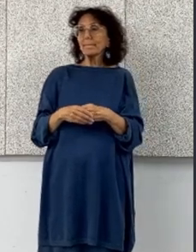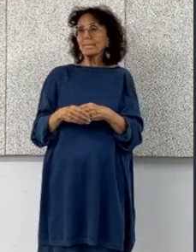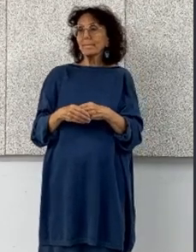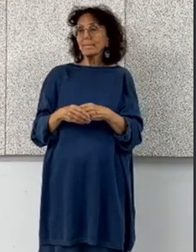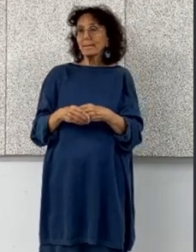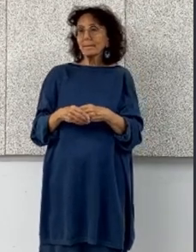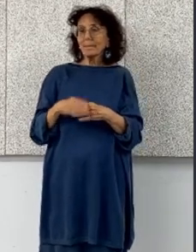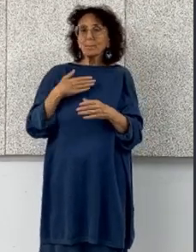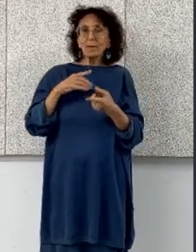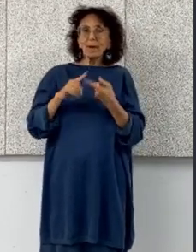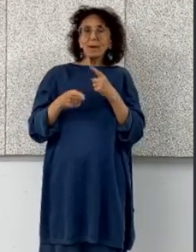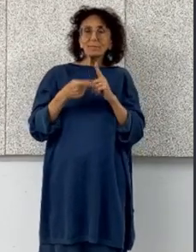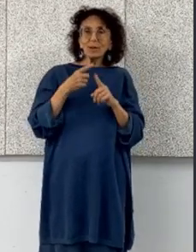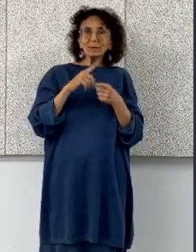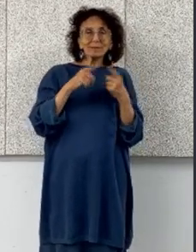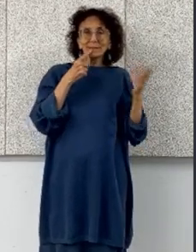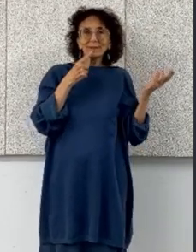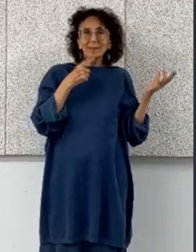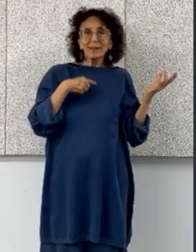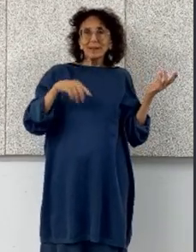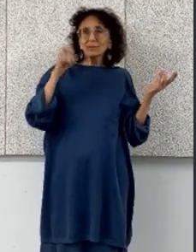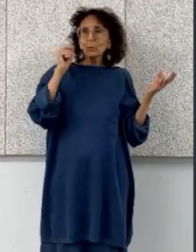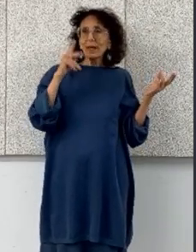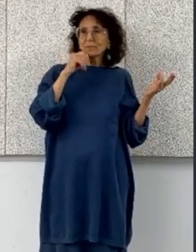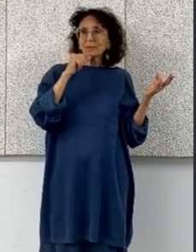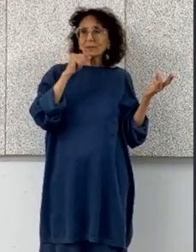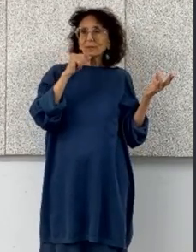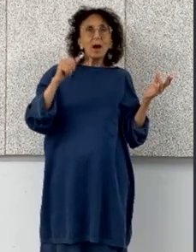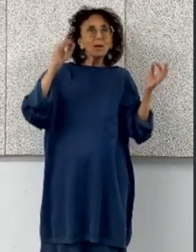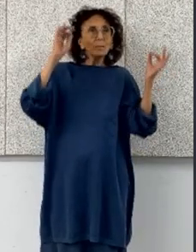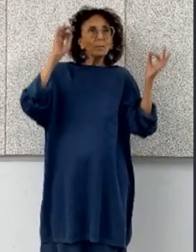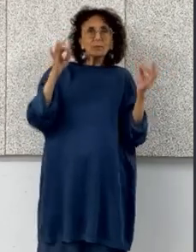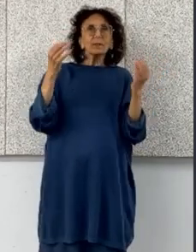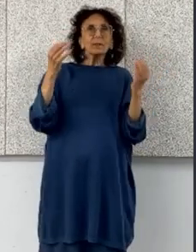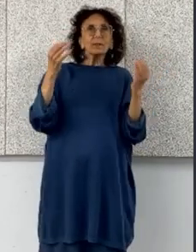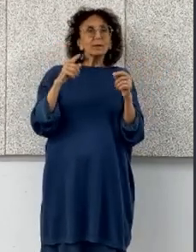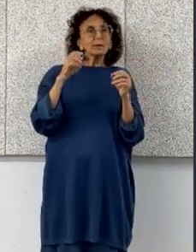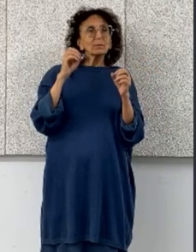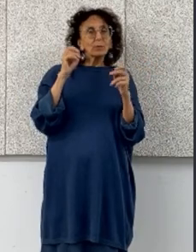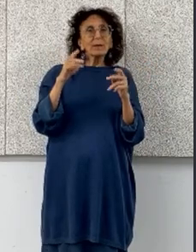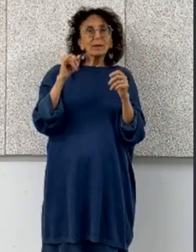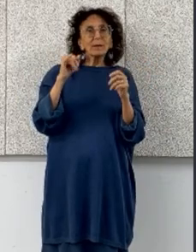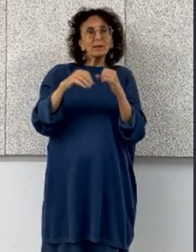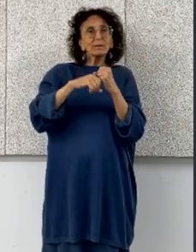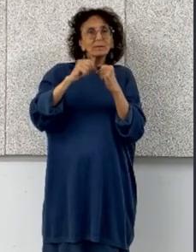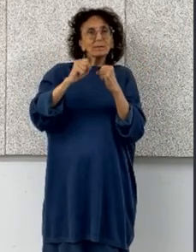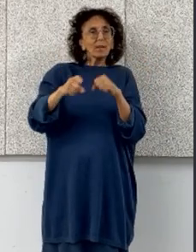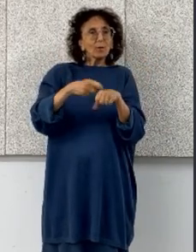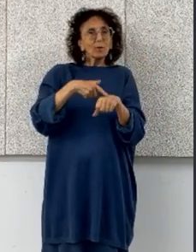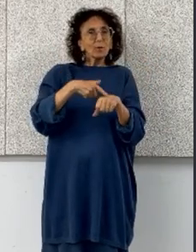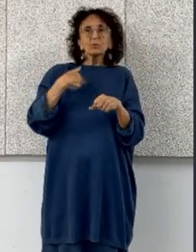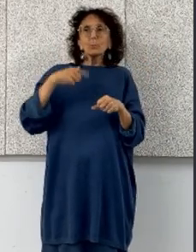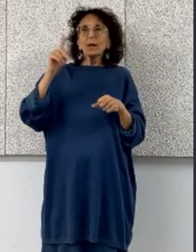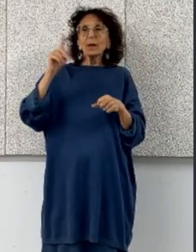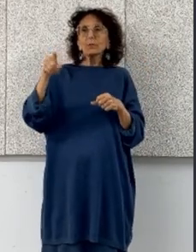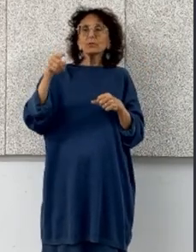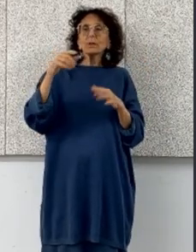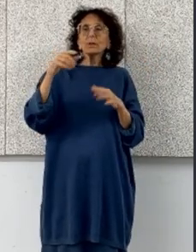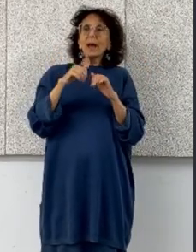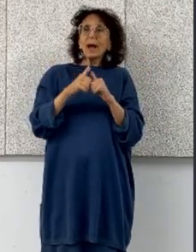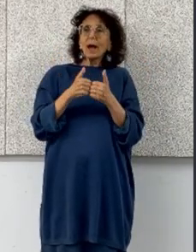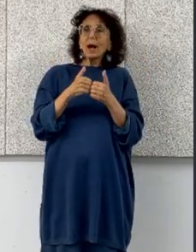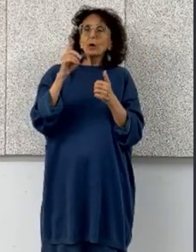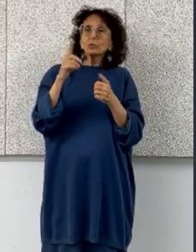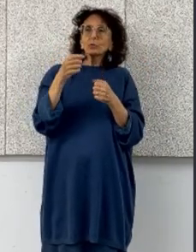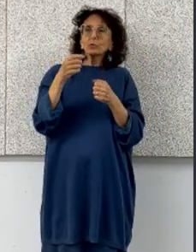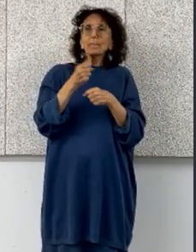as my friend Mike said, it's okay if it doesn't happen all at once, or it's okay if it takes a little longer. And I guess my question to you is, how are you planning